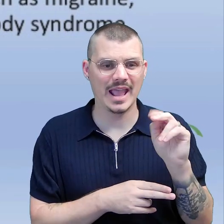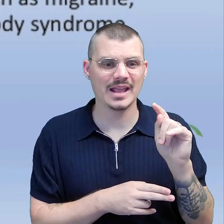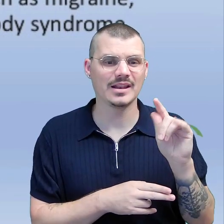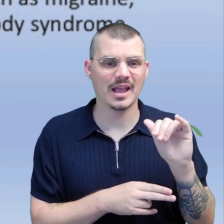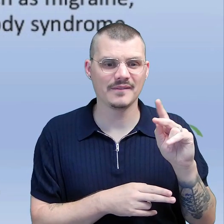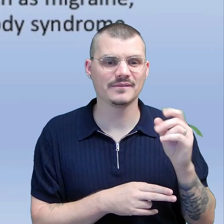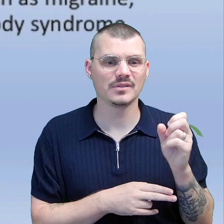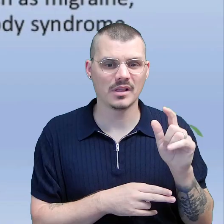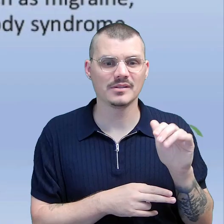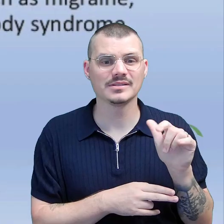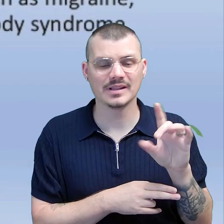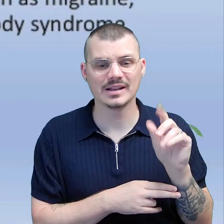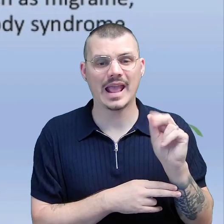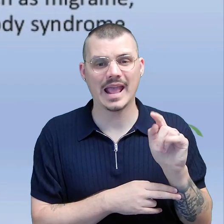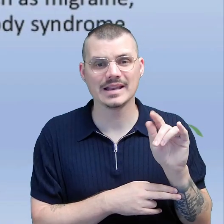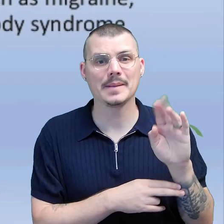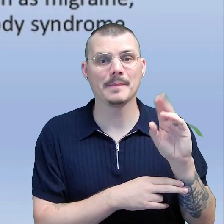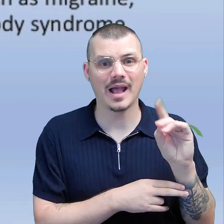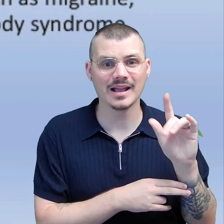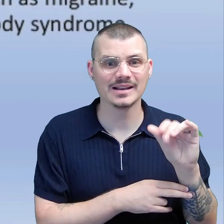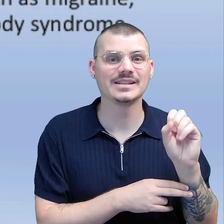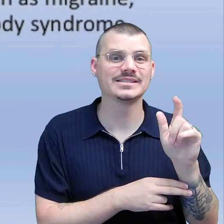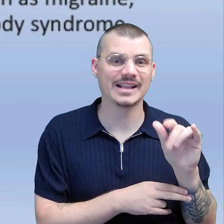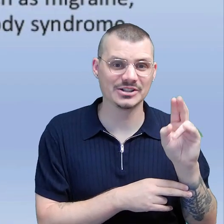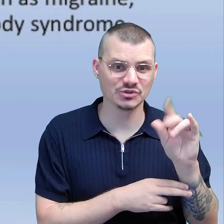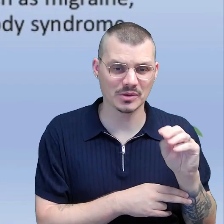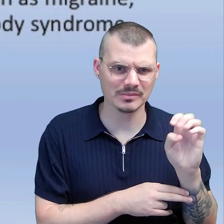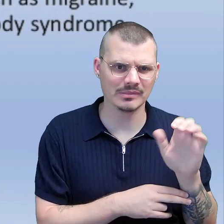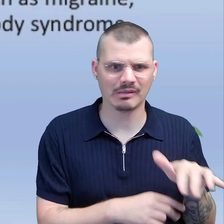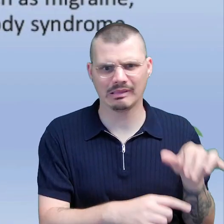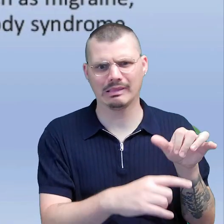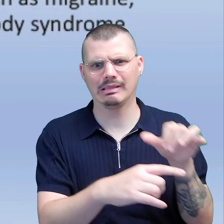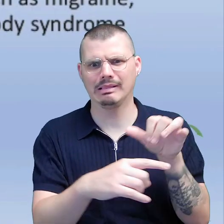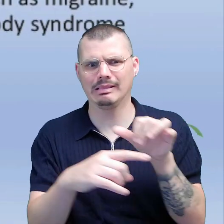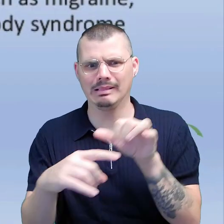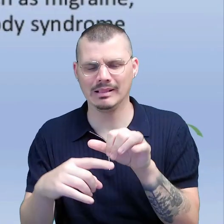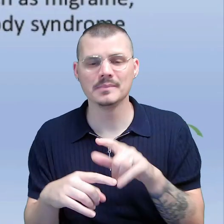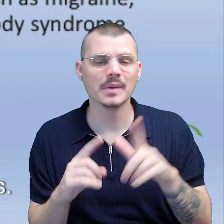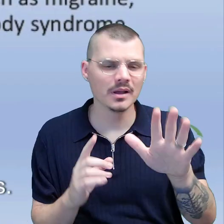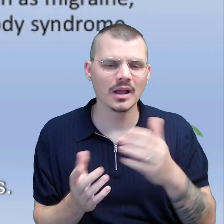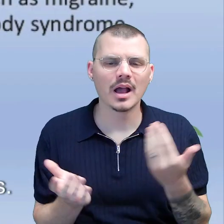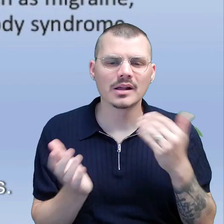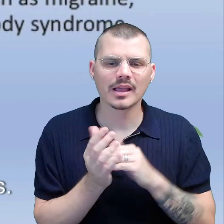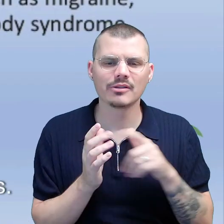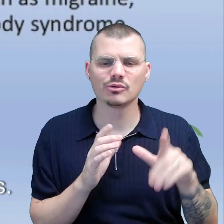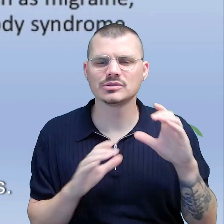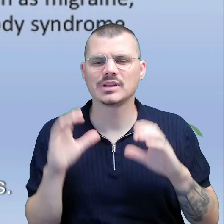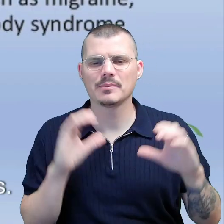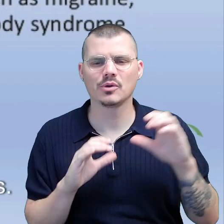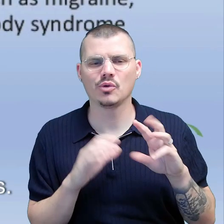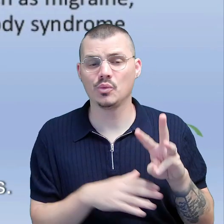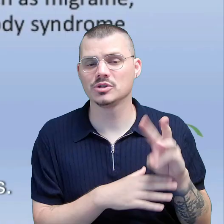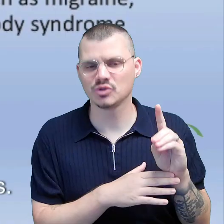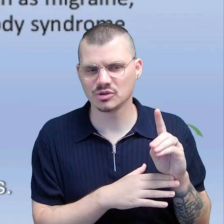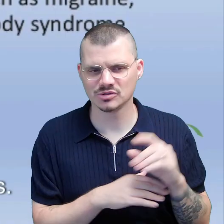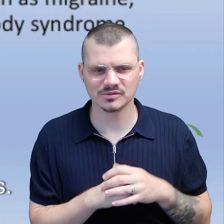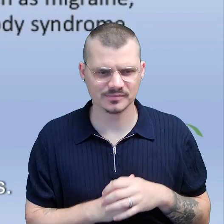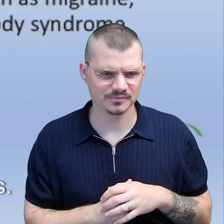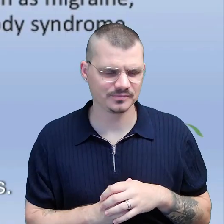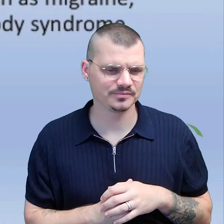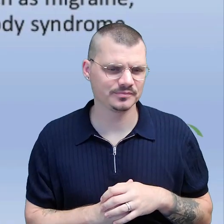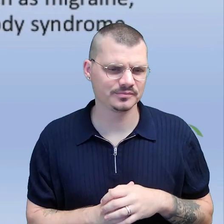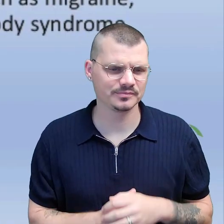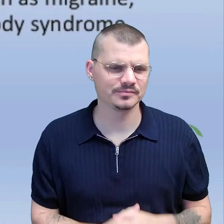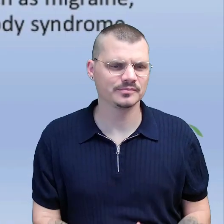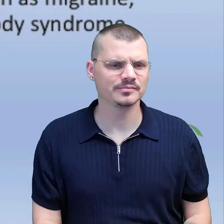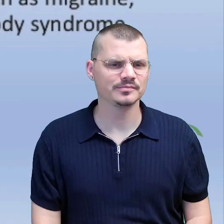called antiphospholipid antibody syndrome. Rolls right off the tongue. And again, those chemical